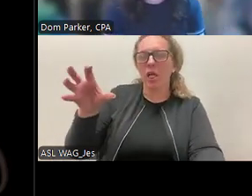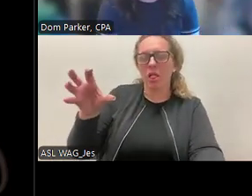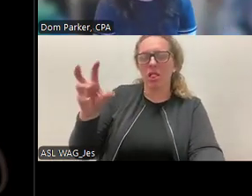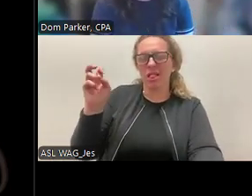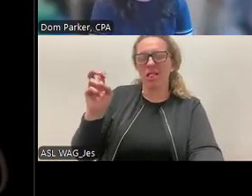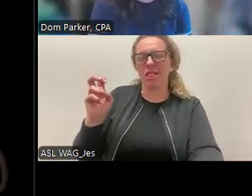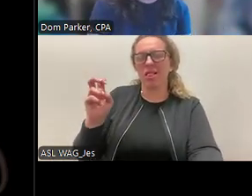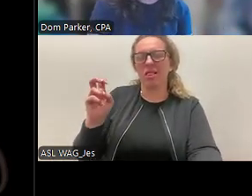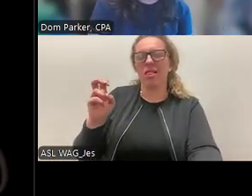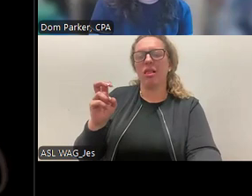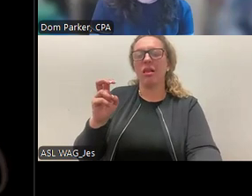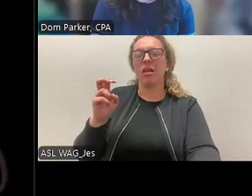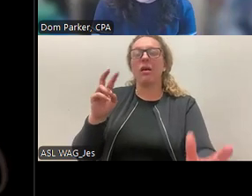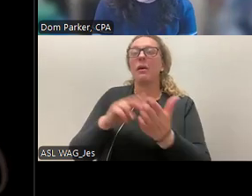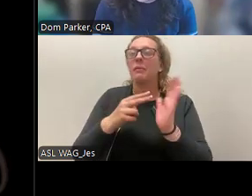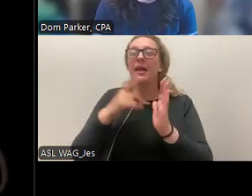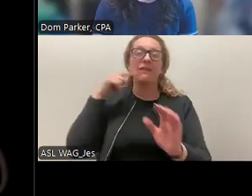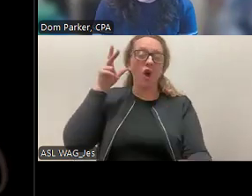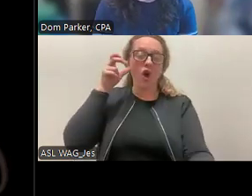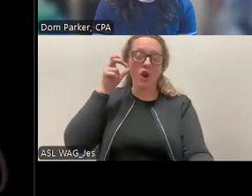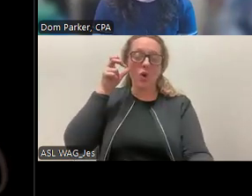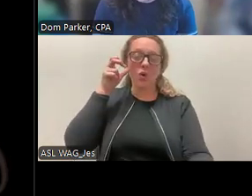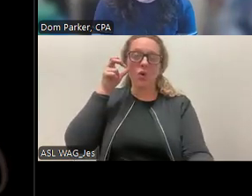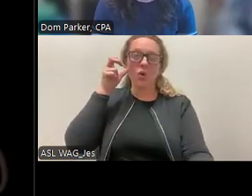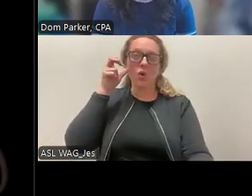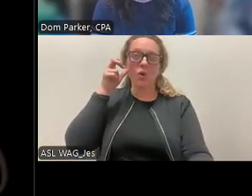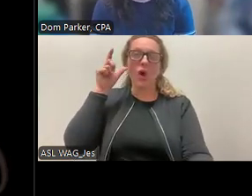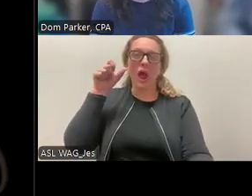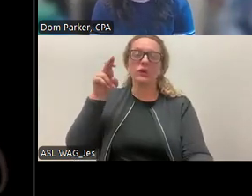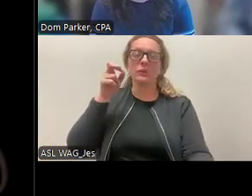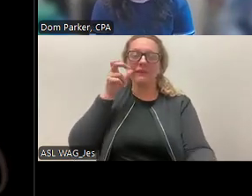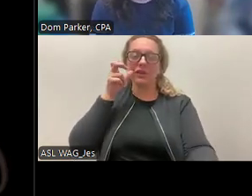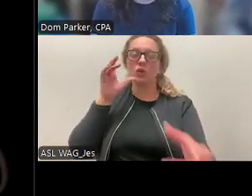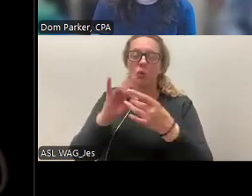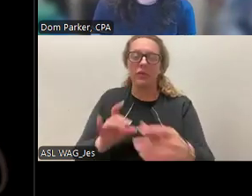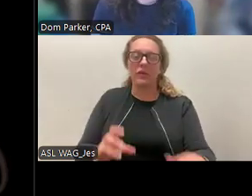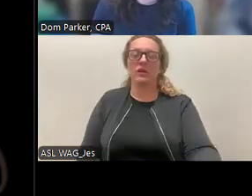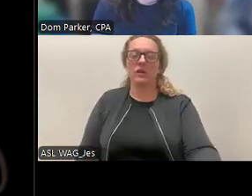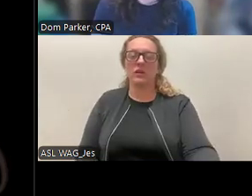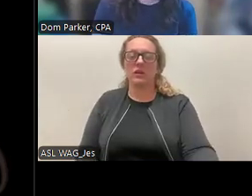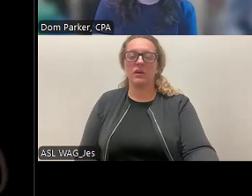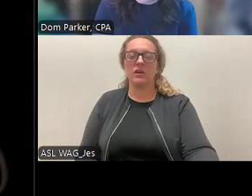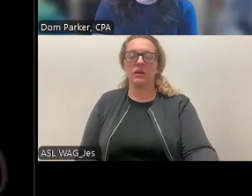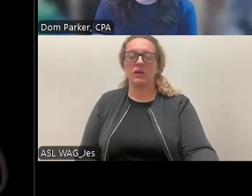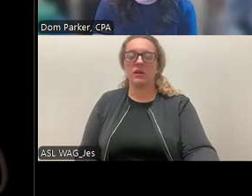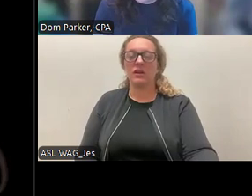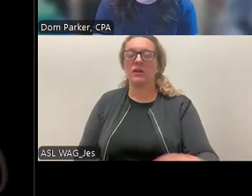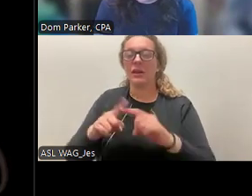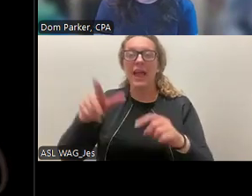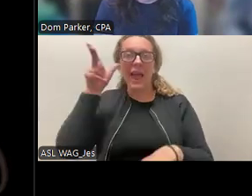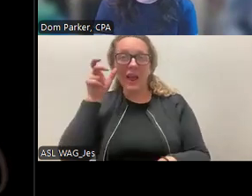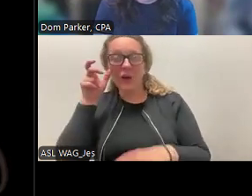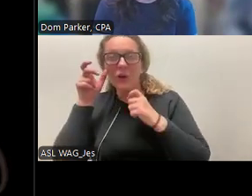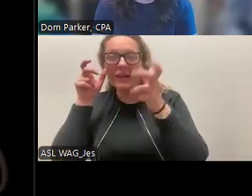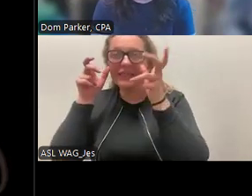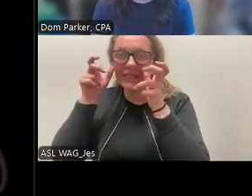second channel means if there is audio, there has to be a visual to go with it, because if you can't hear it, you can see it, but if you can't